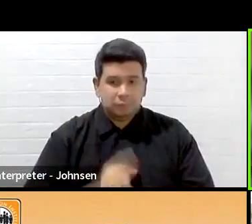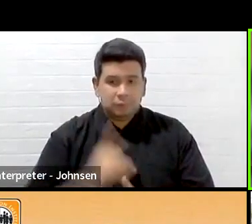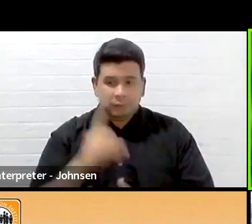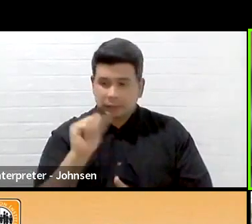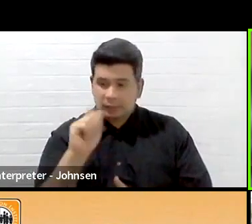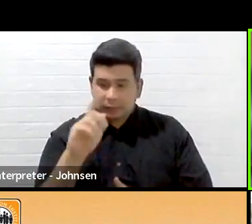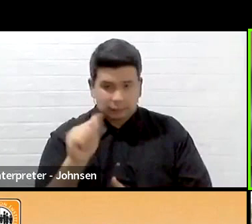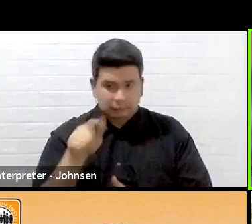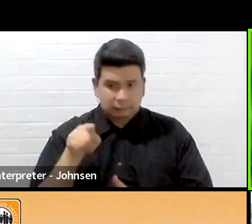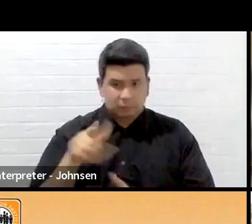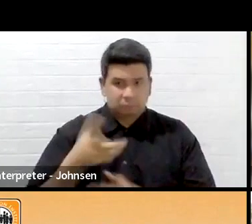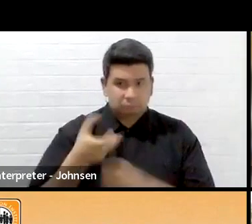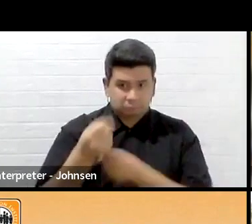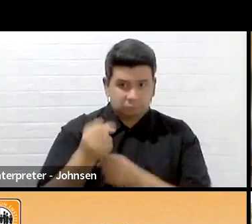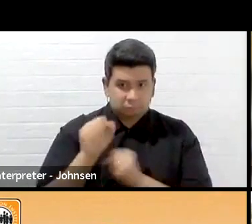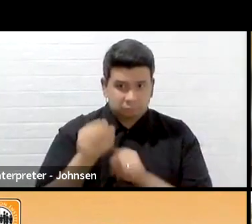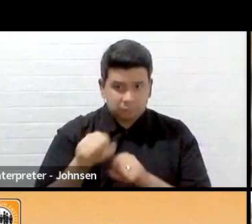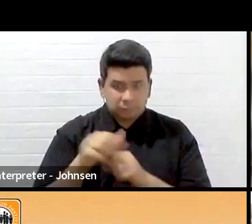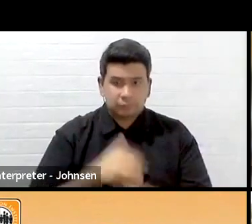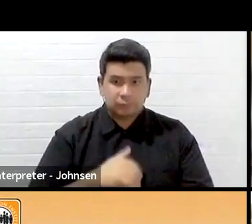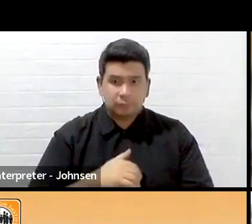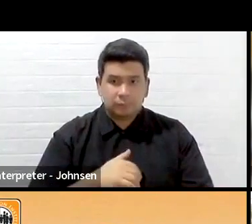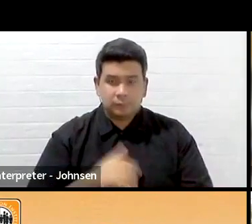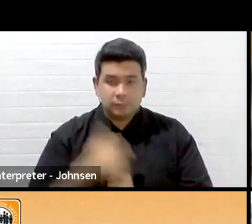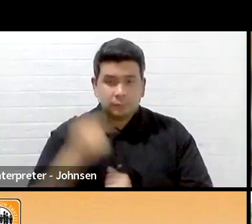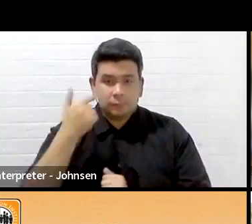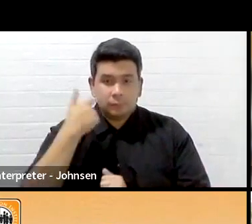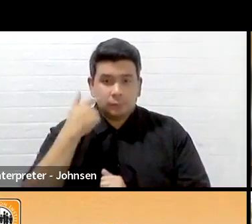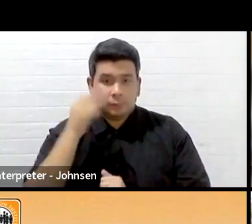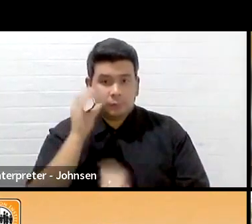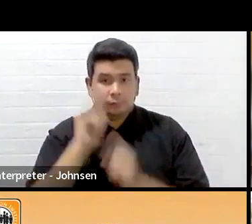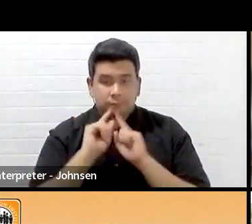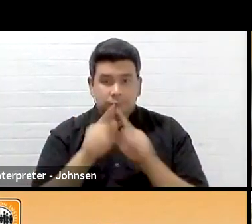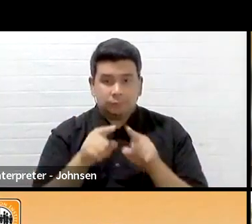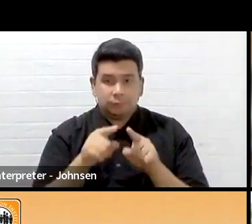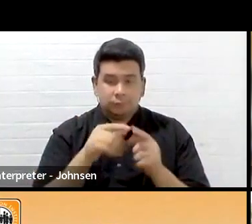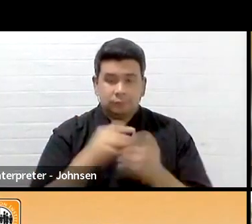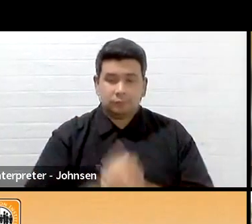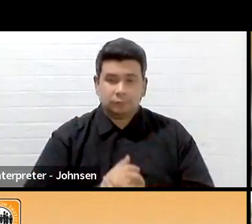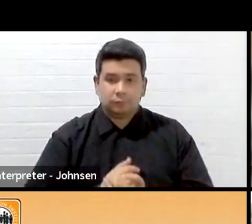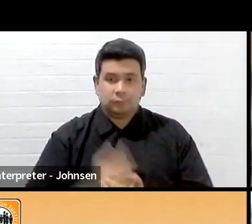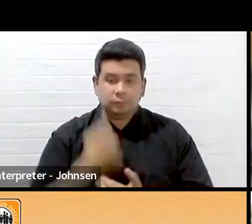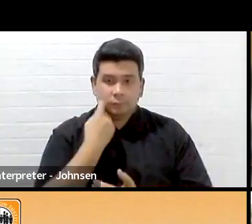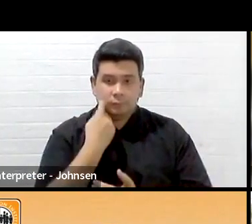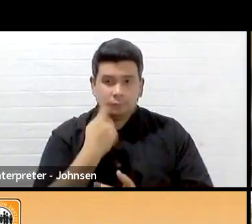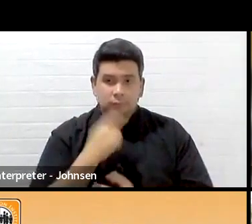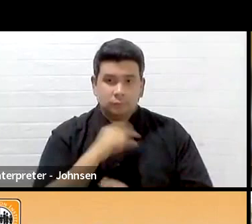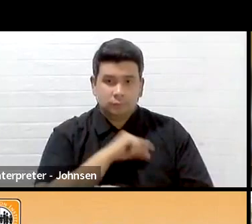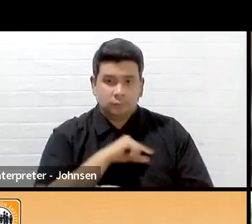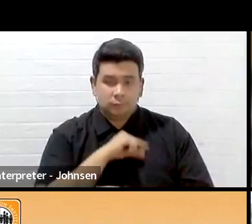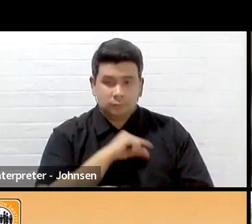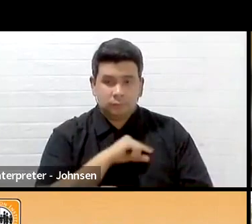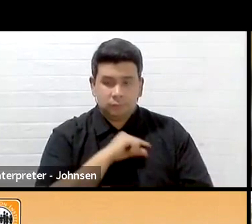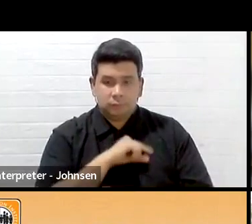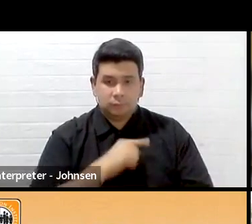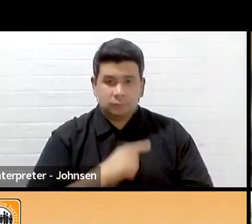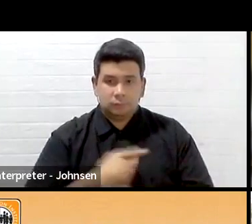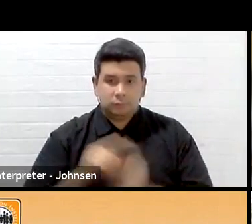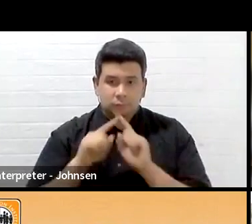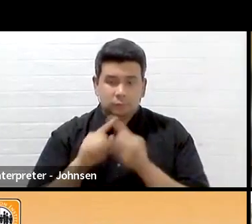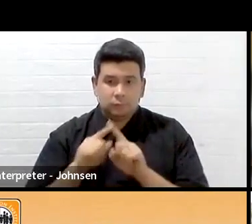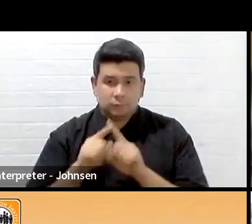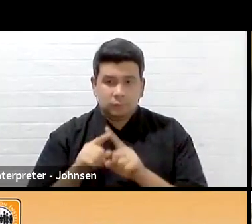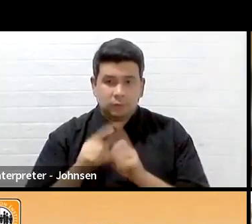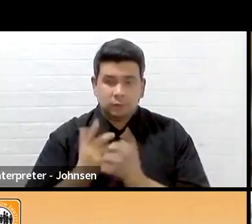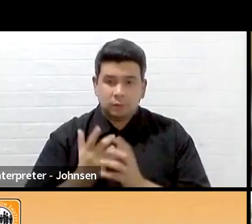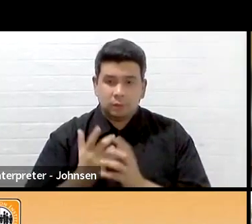Okay, thank you, Elma. So yeah, you're correct. As I mentioned a while ago, the quality of our estimates will only depend on how good or